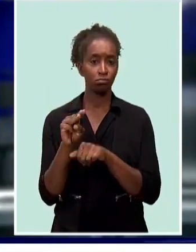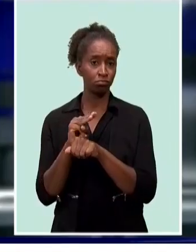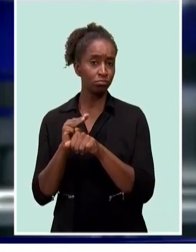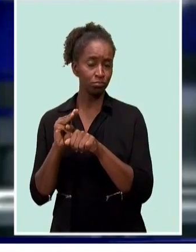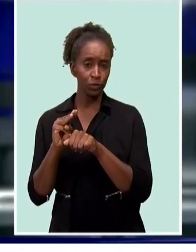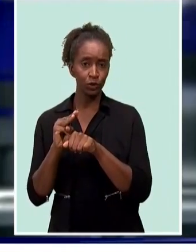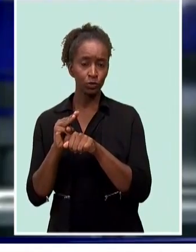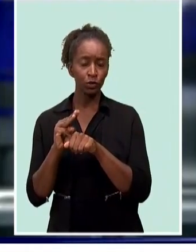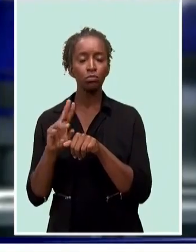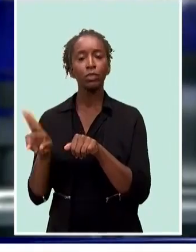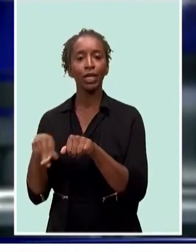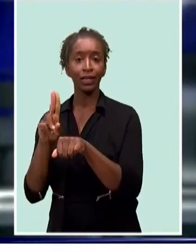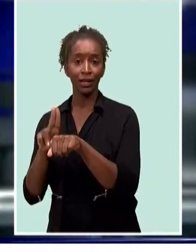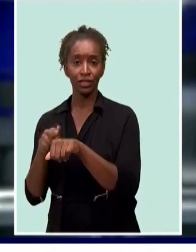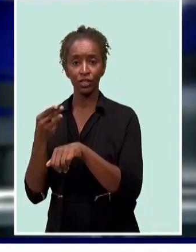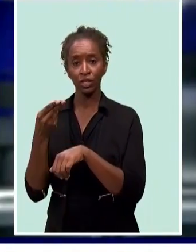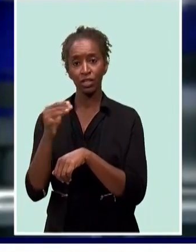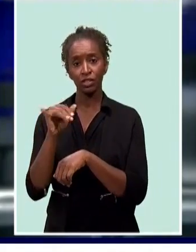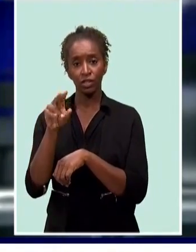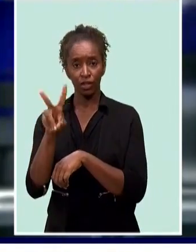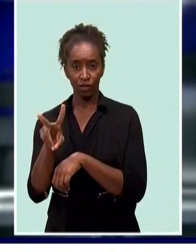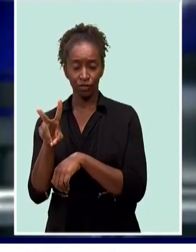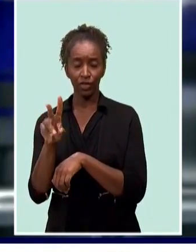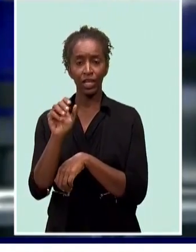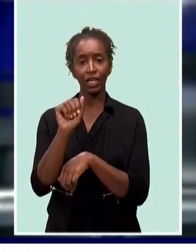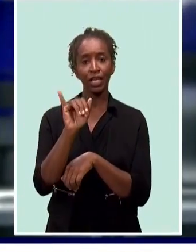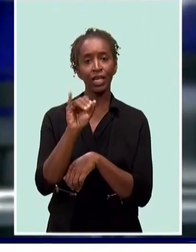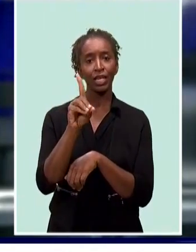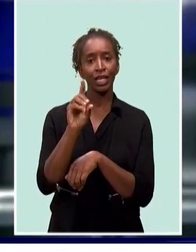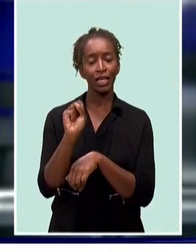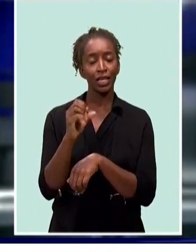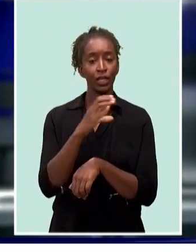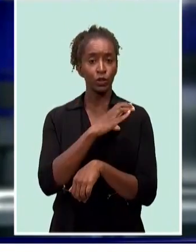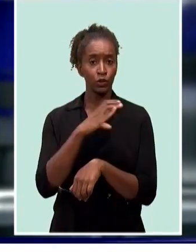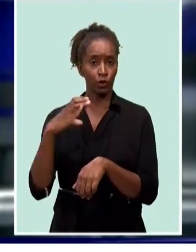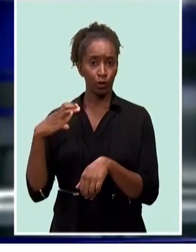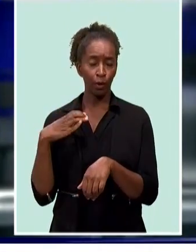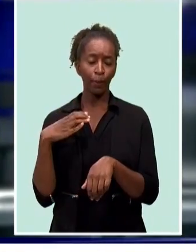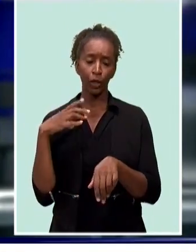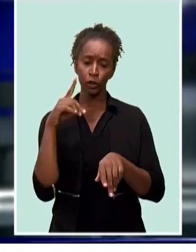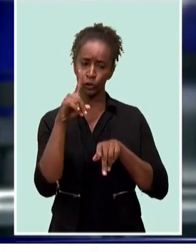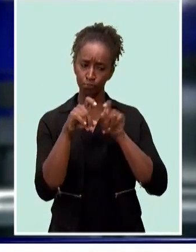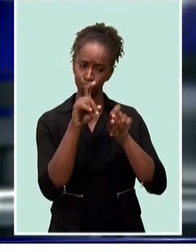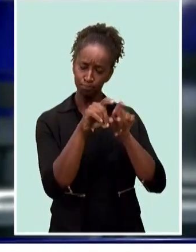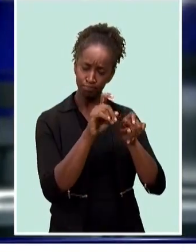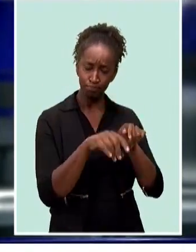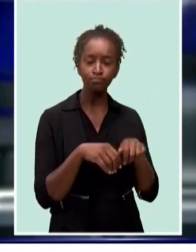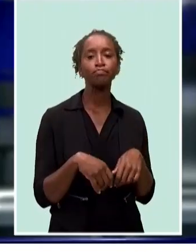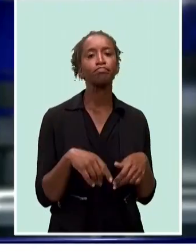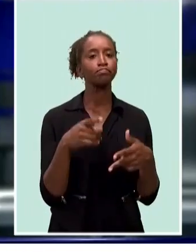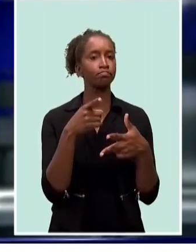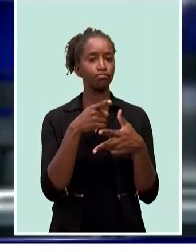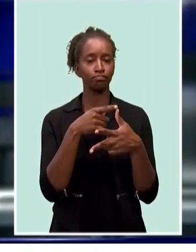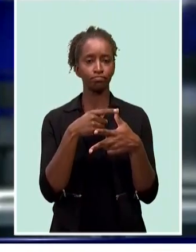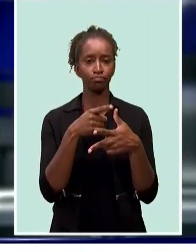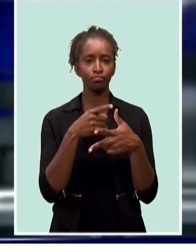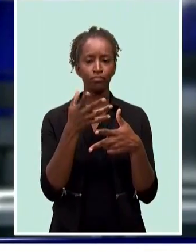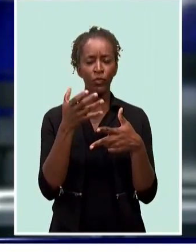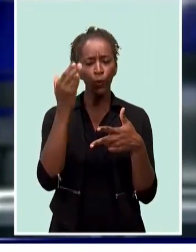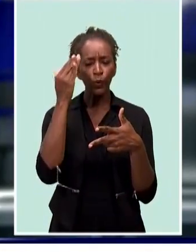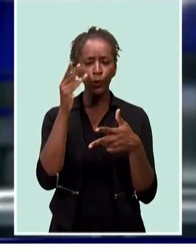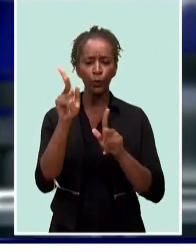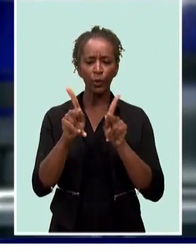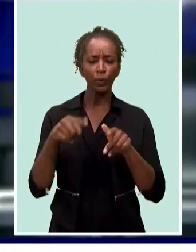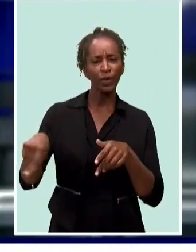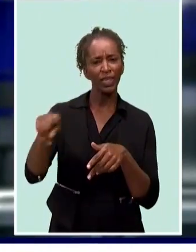conducted by the National HIV and AIDS Commission. Now, that survey had three main objectives, Lisa. Those were to determine the knowledge,